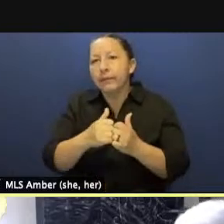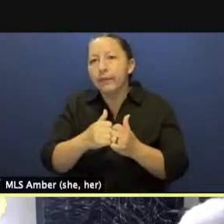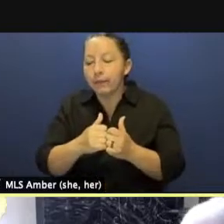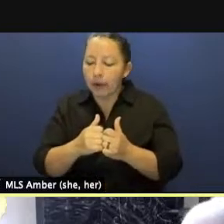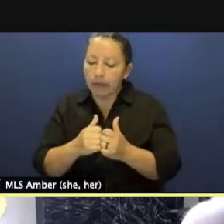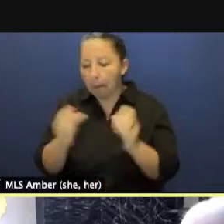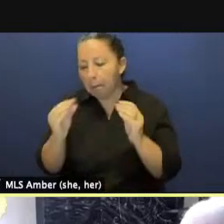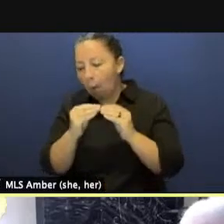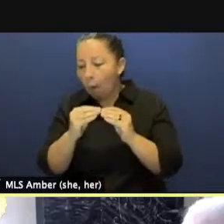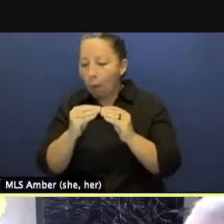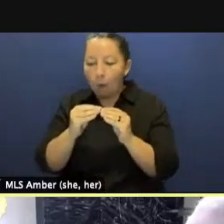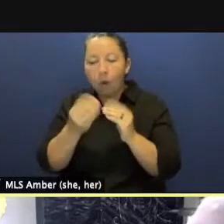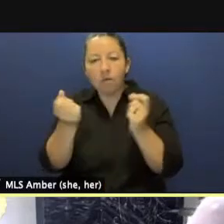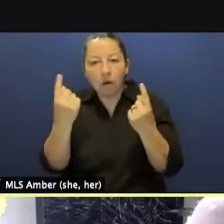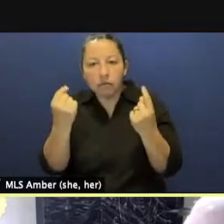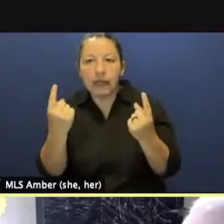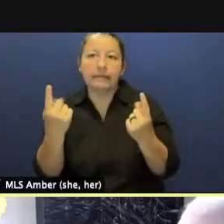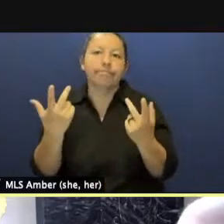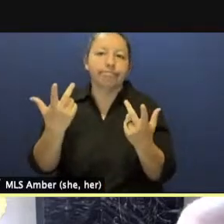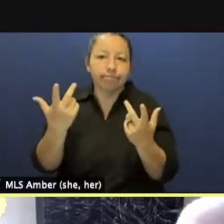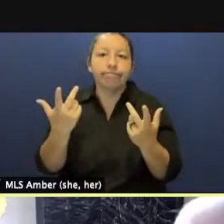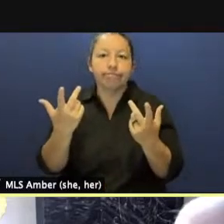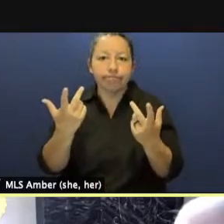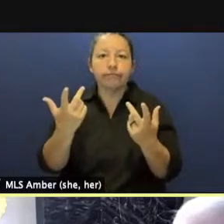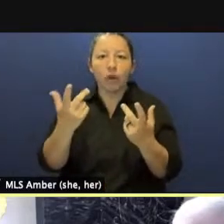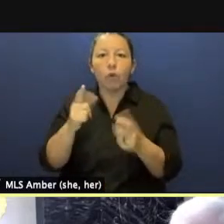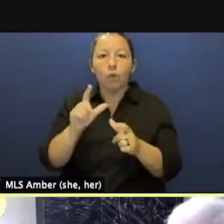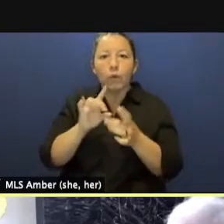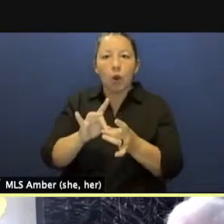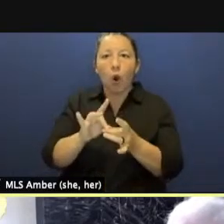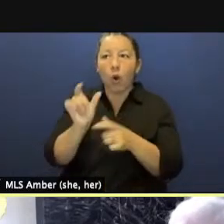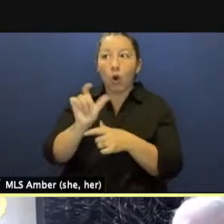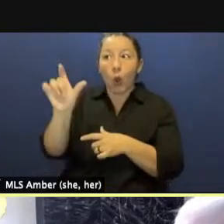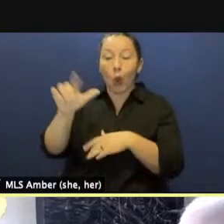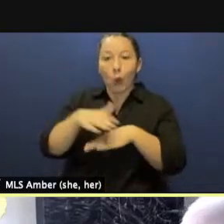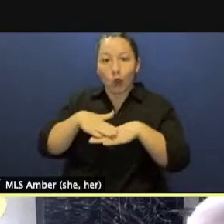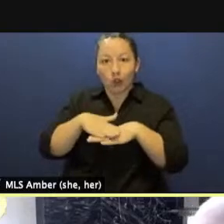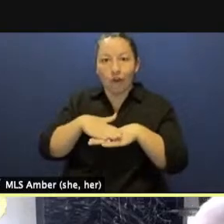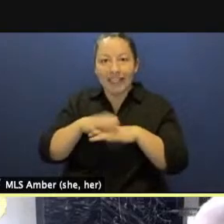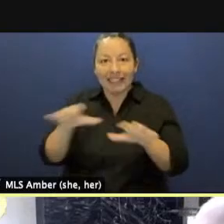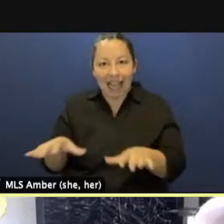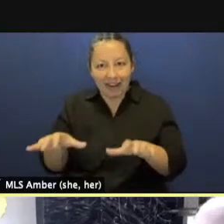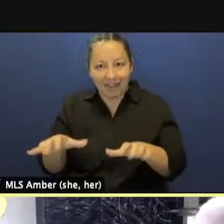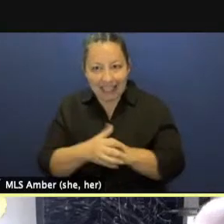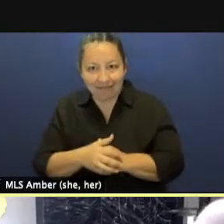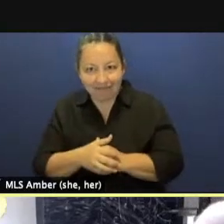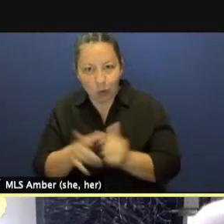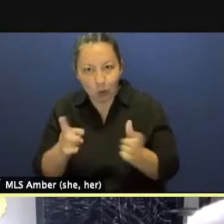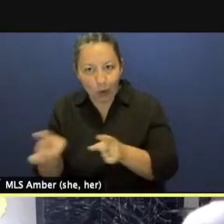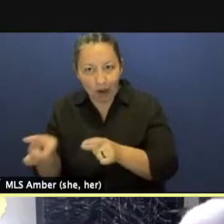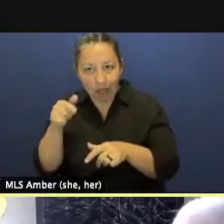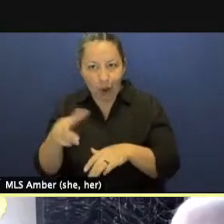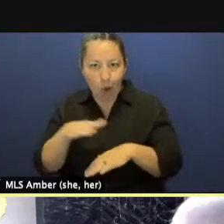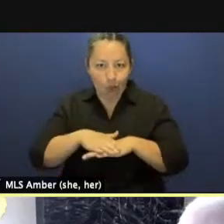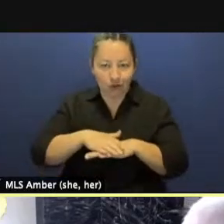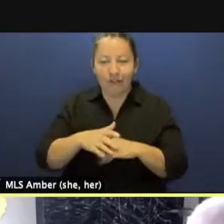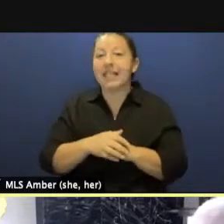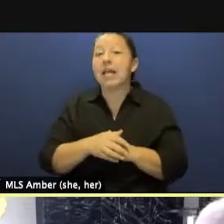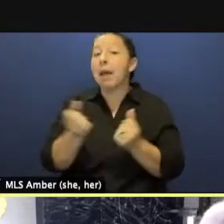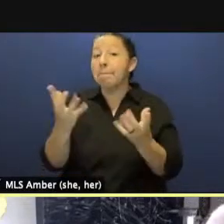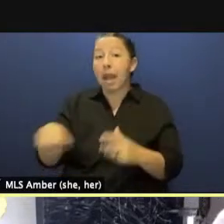additional insights on lunar surface activities. For many of you that don't